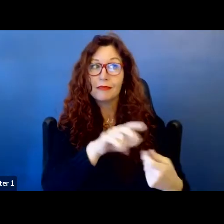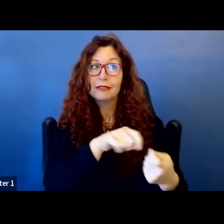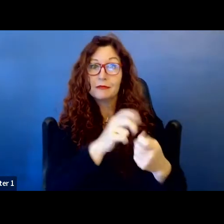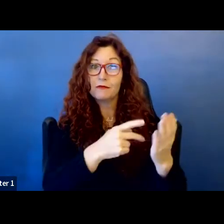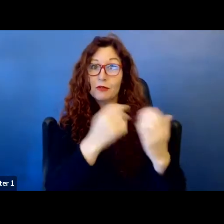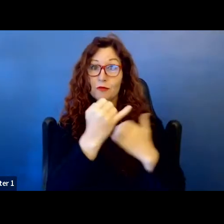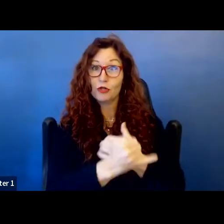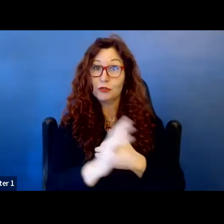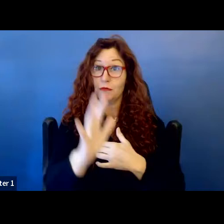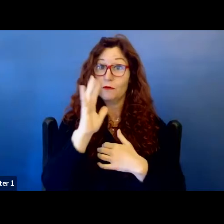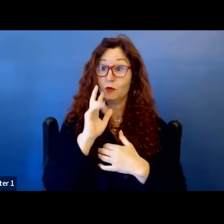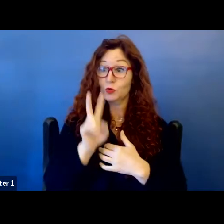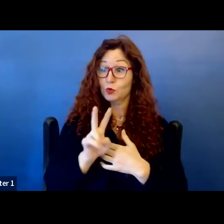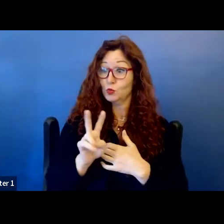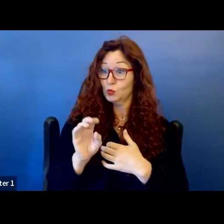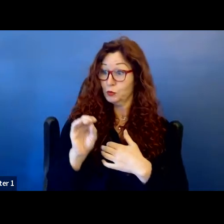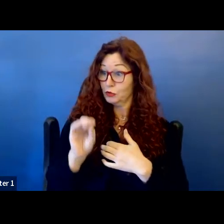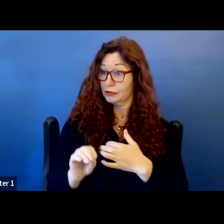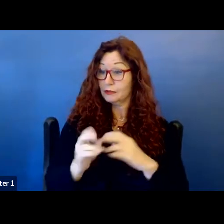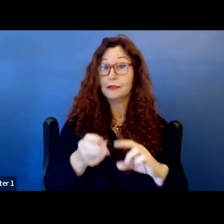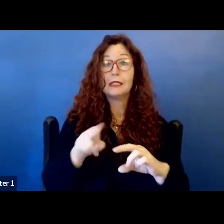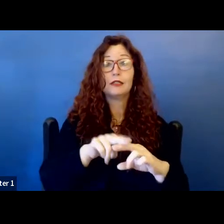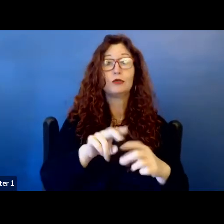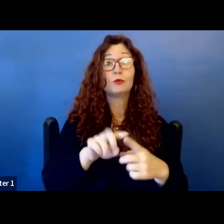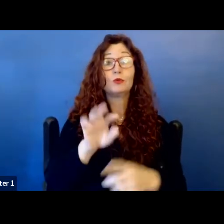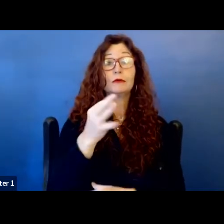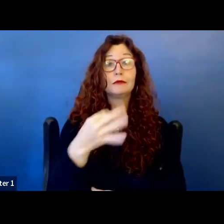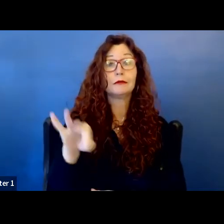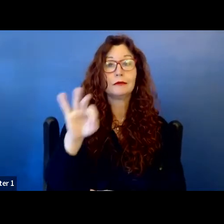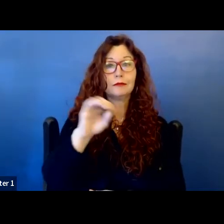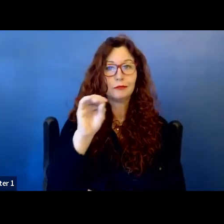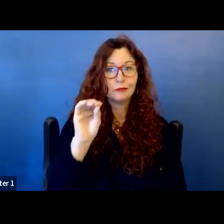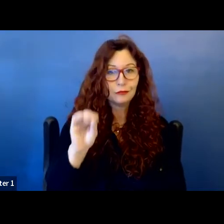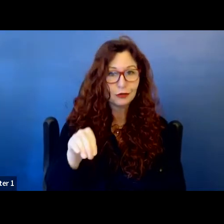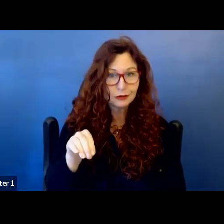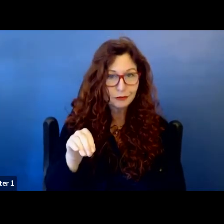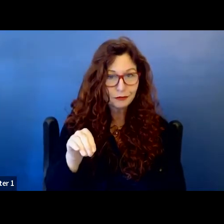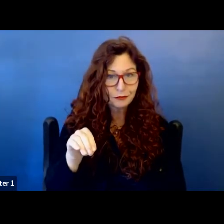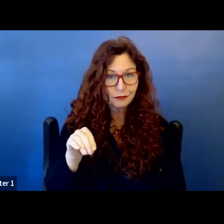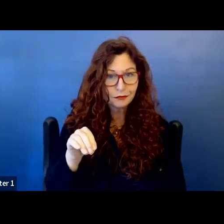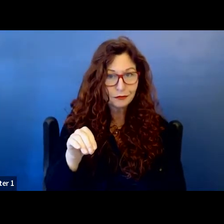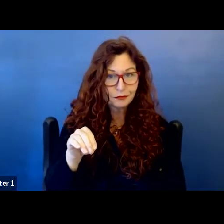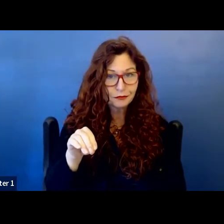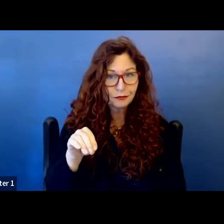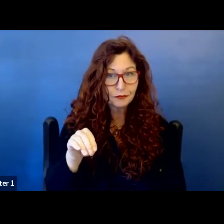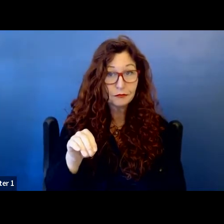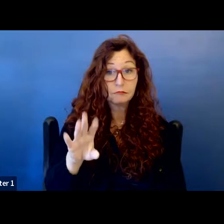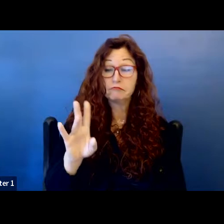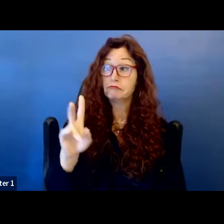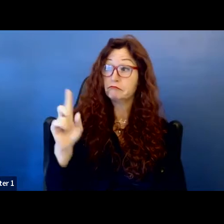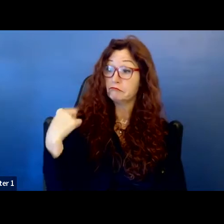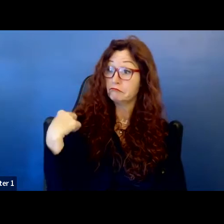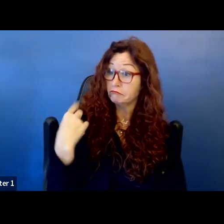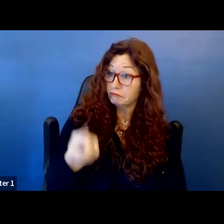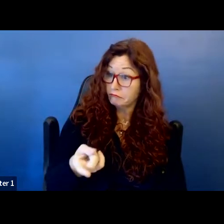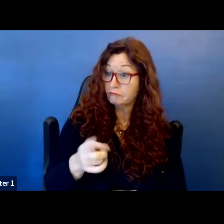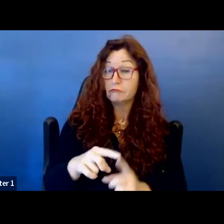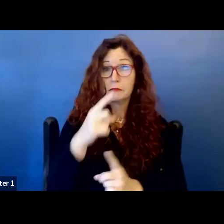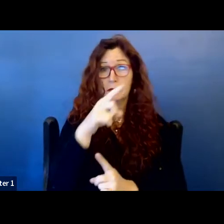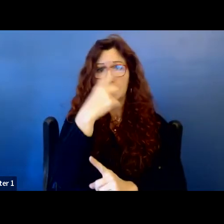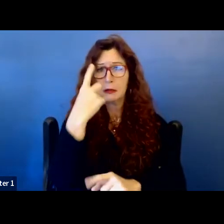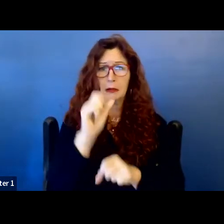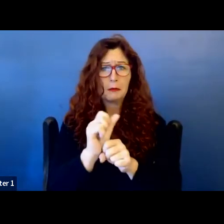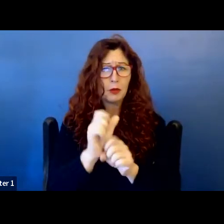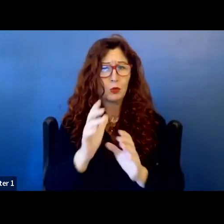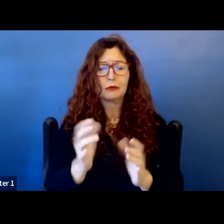2 to 19 percent in the time since black workers have continued to endure harassment and exclusion on the